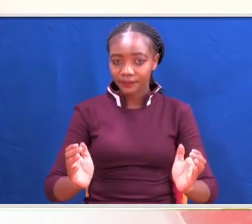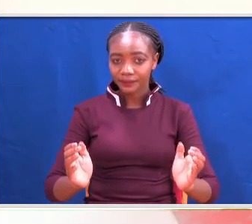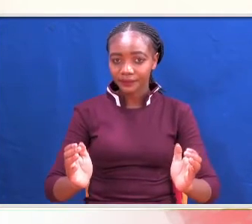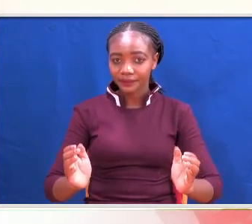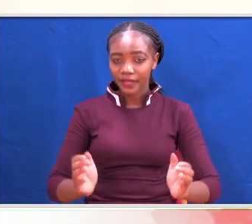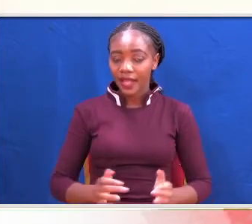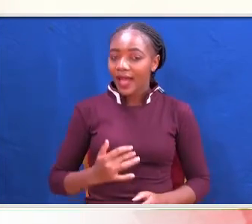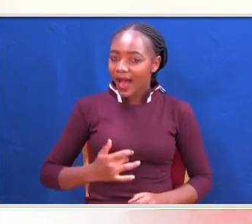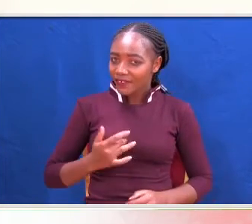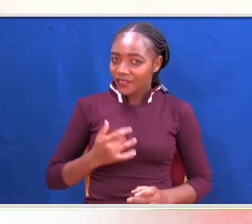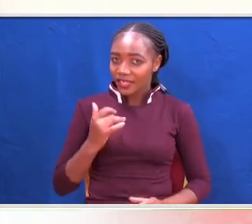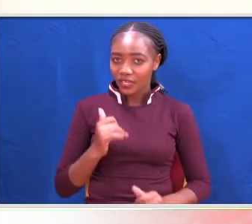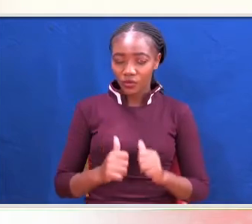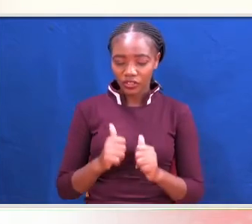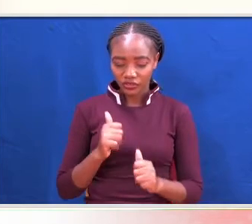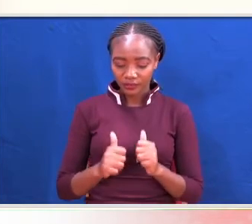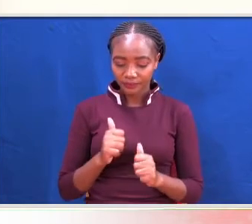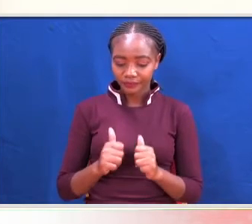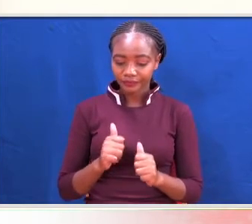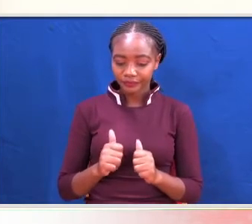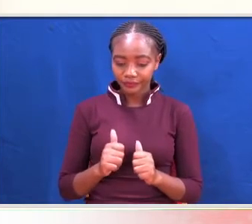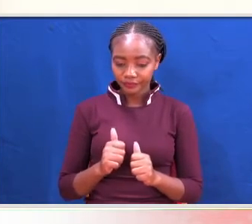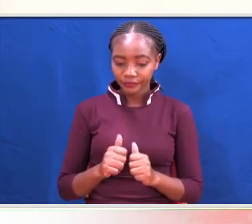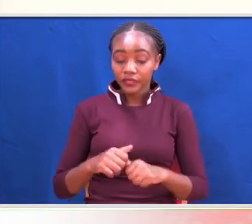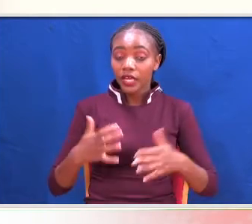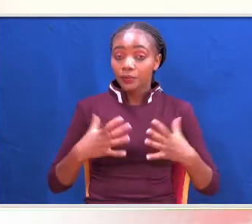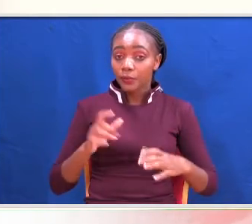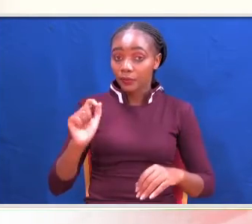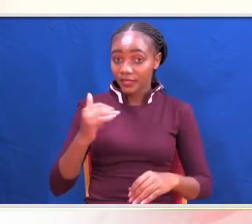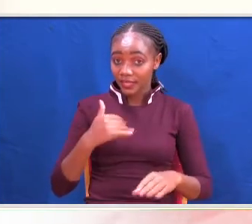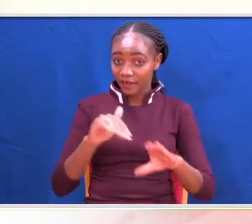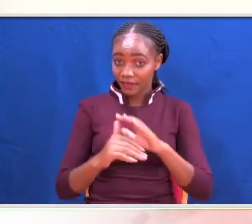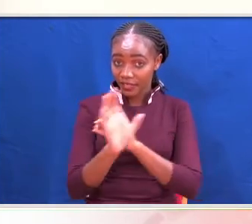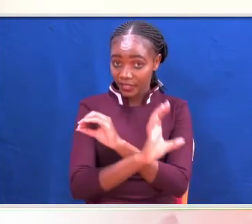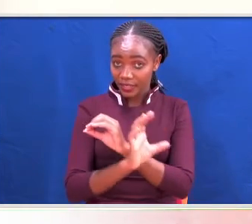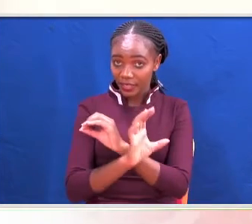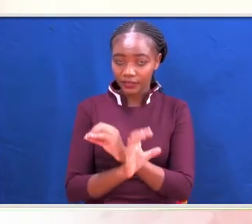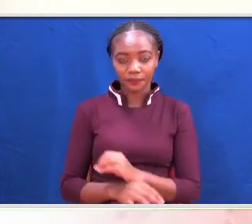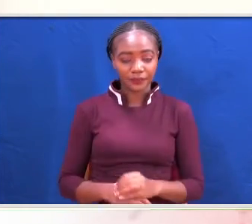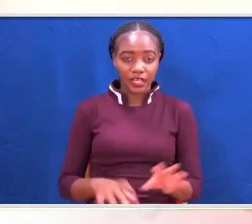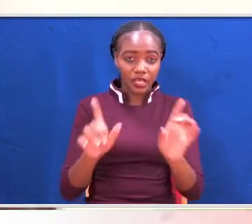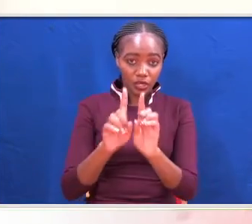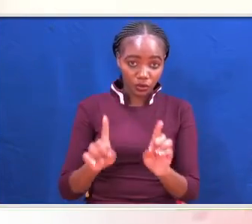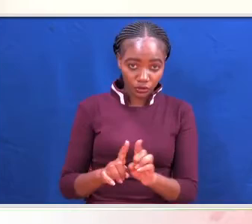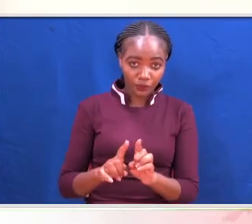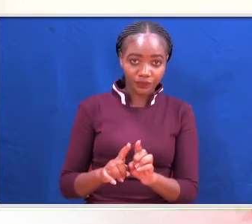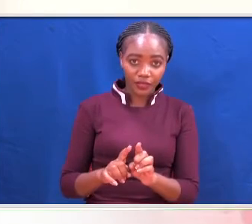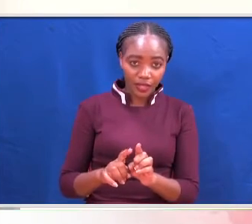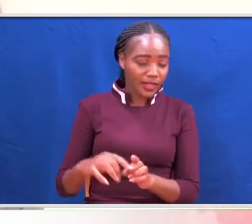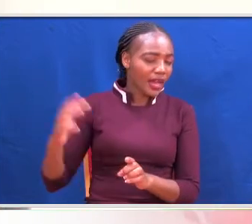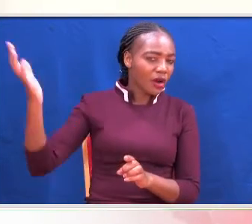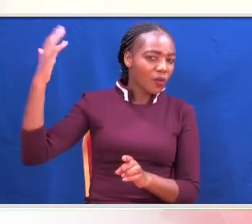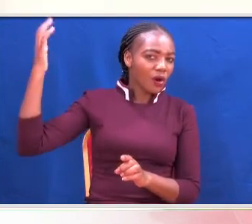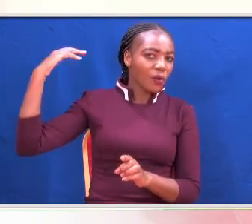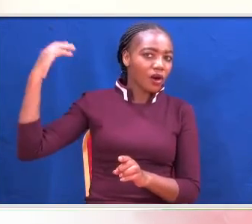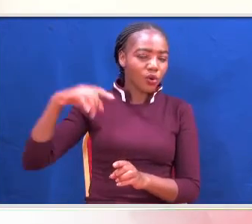a feeling that existed in this country once upon a time when some of us were children,